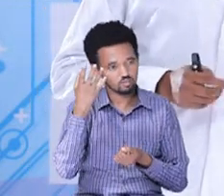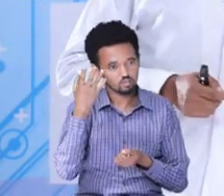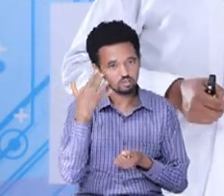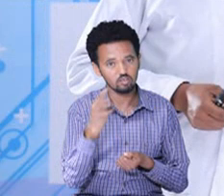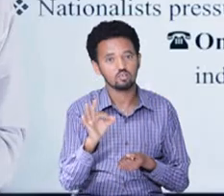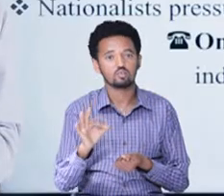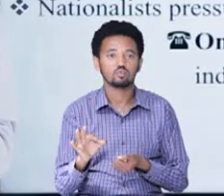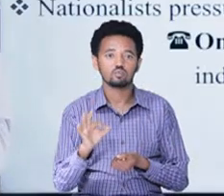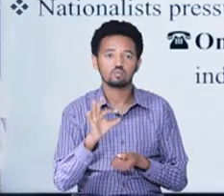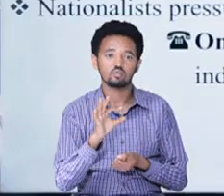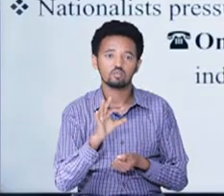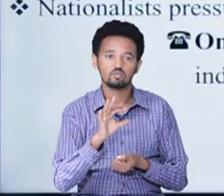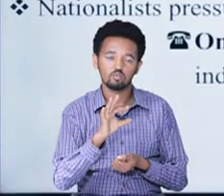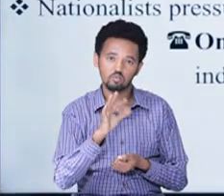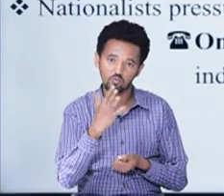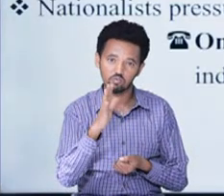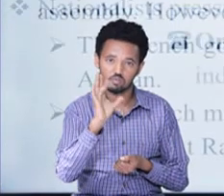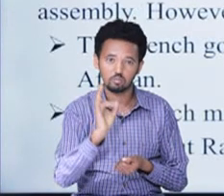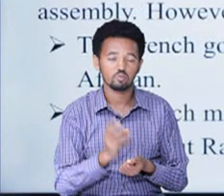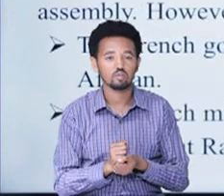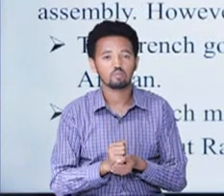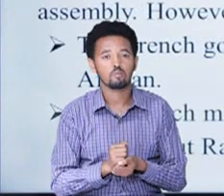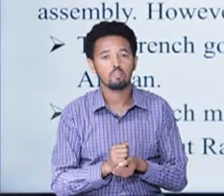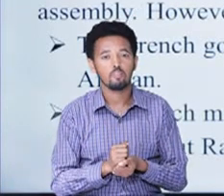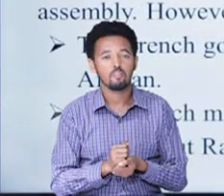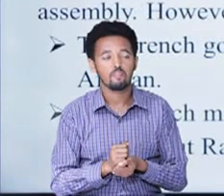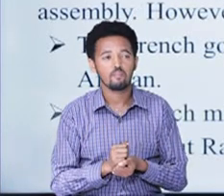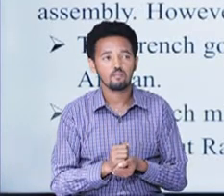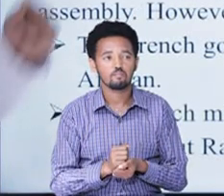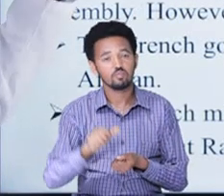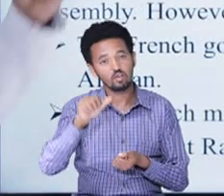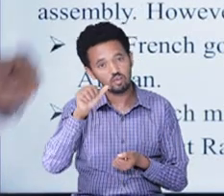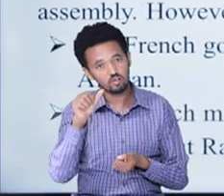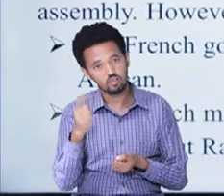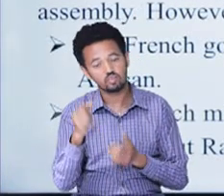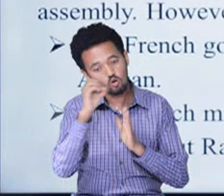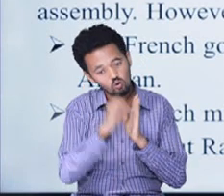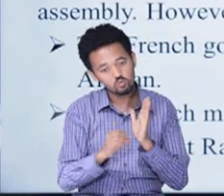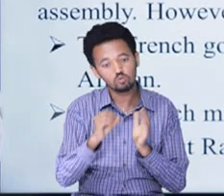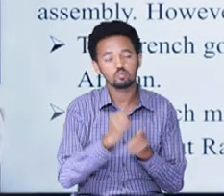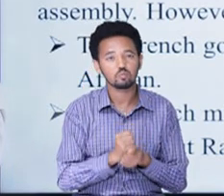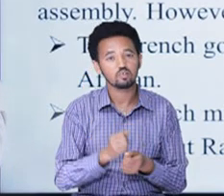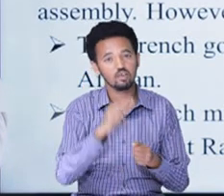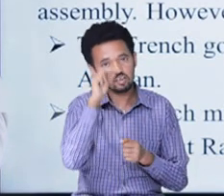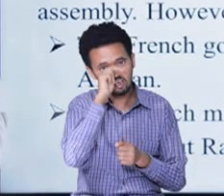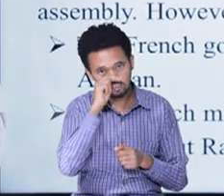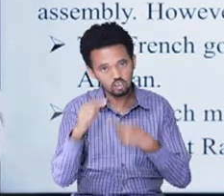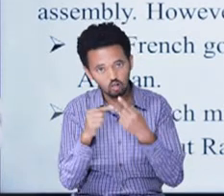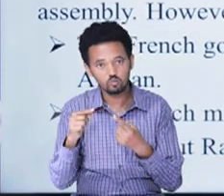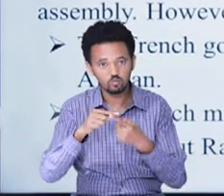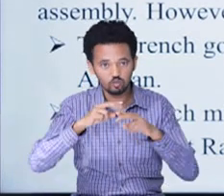its independence in 1957. The other one, October 1, 1916, Nigeria got